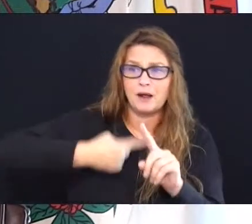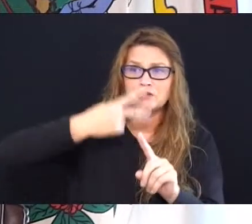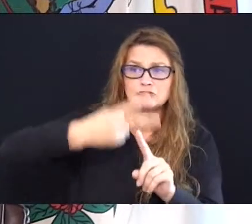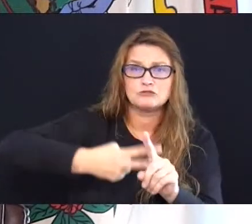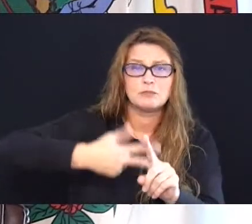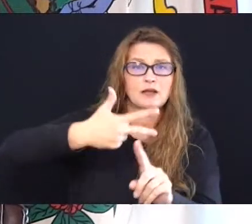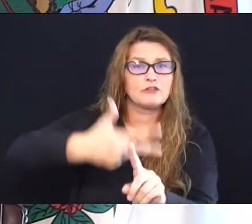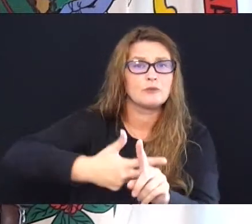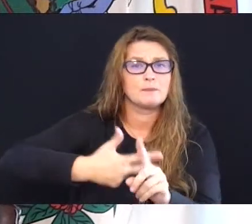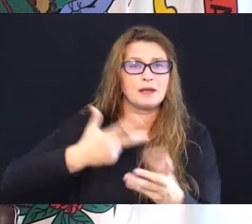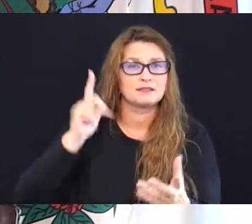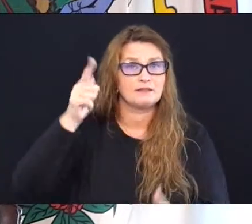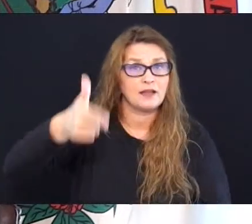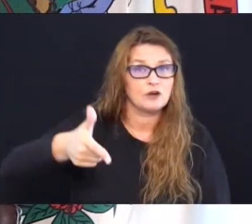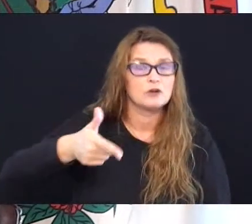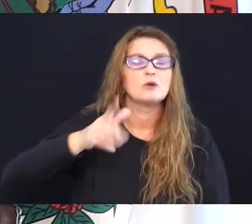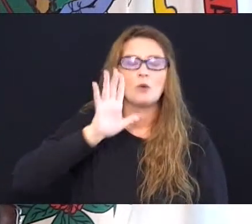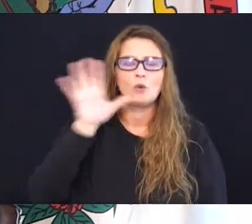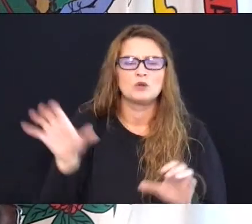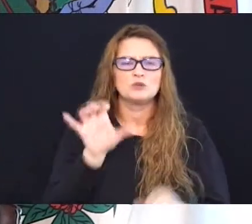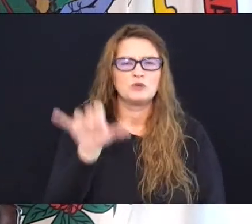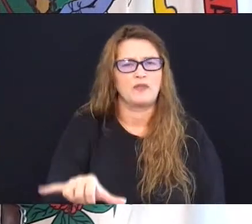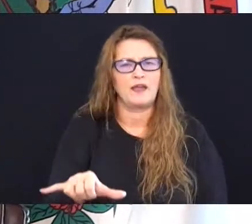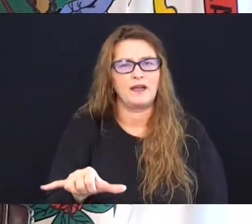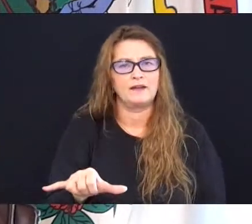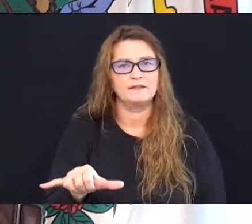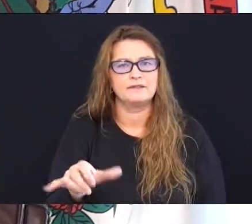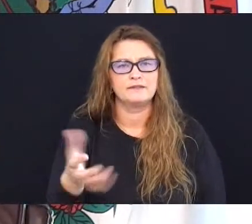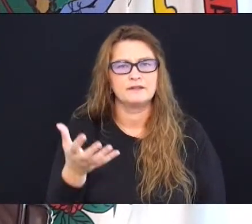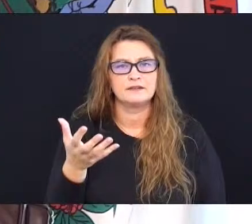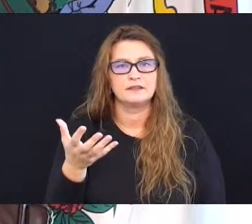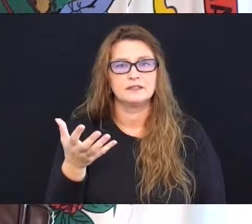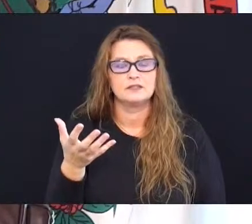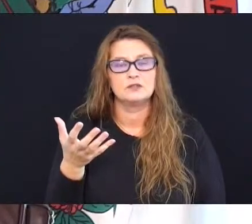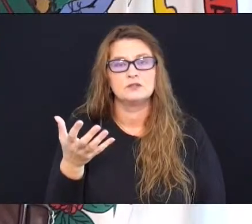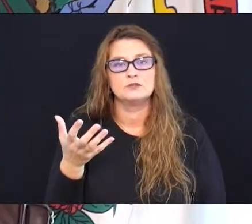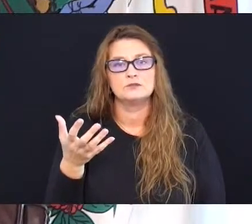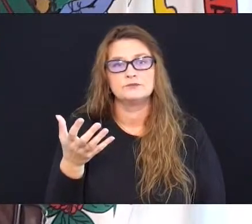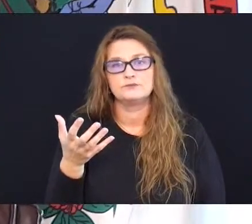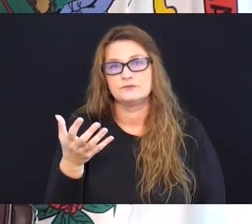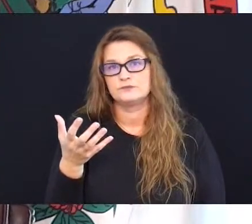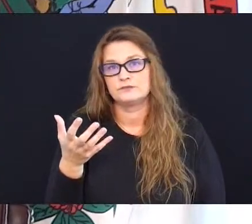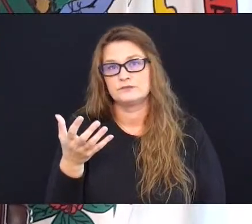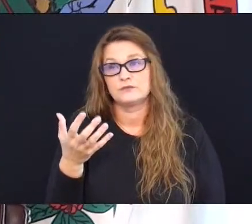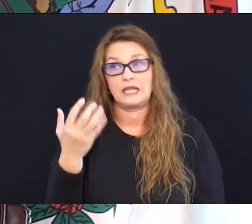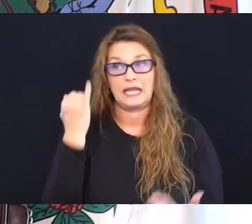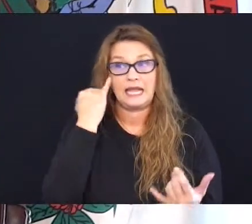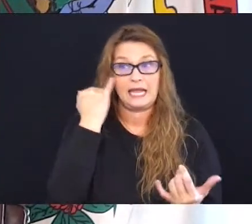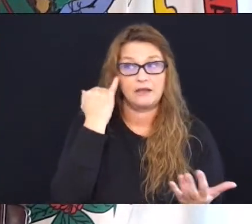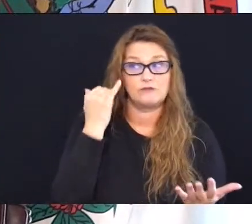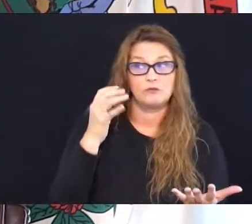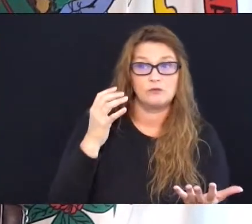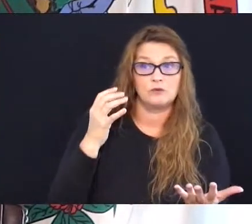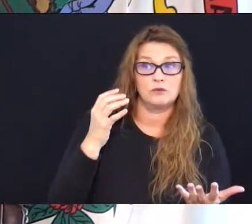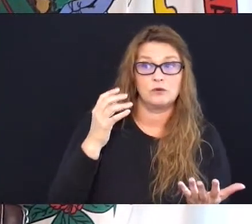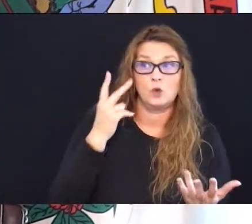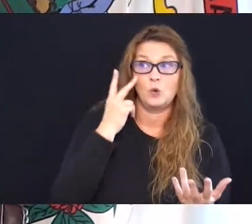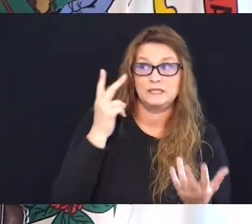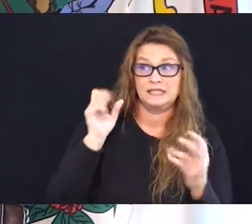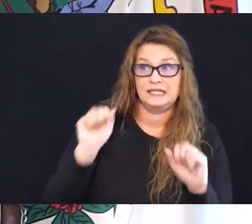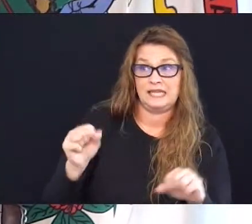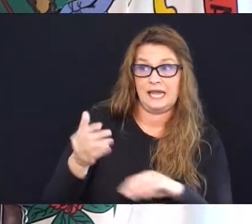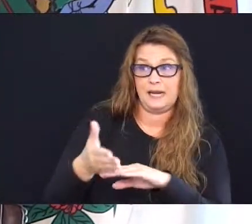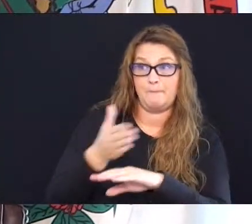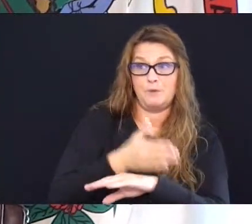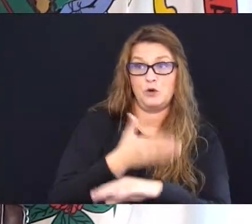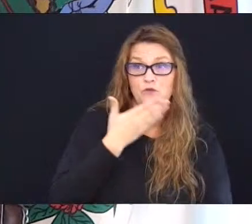do exactly that. And if need be, at the end of the day, if it comes out that we can make improvements and make it